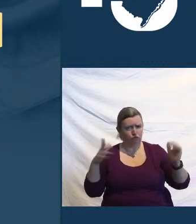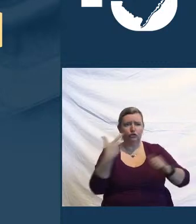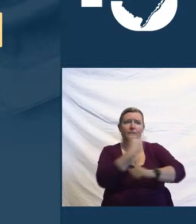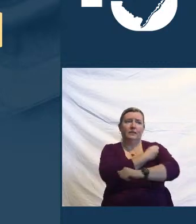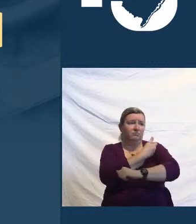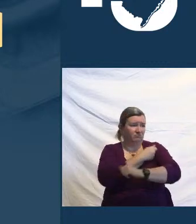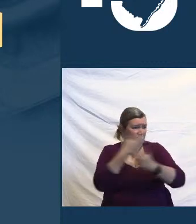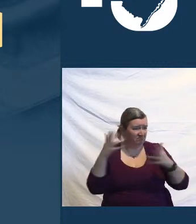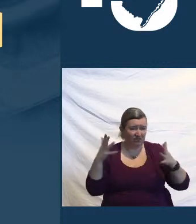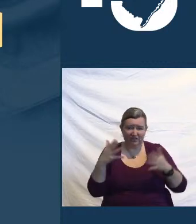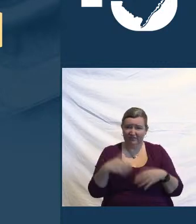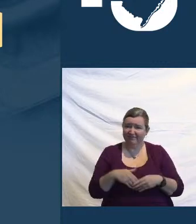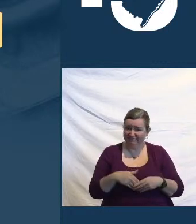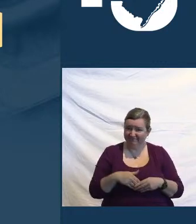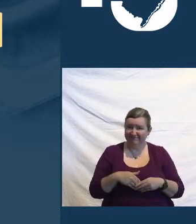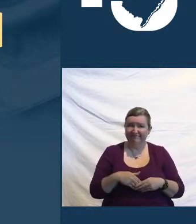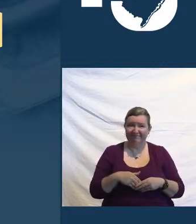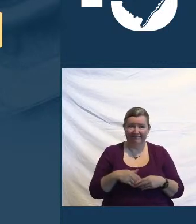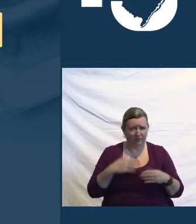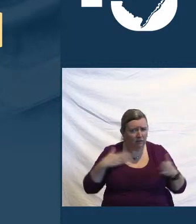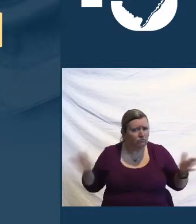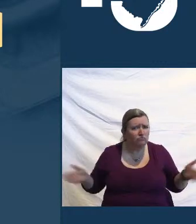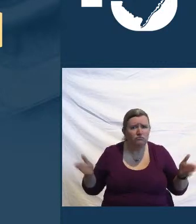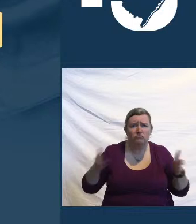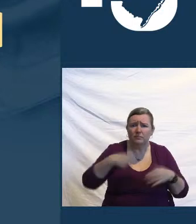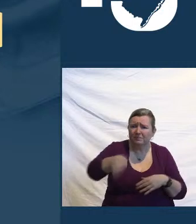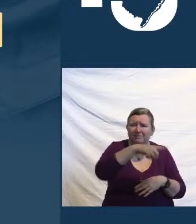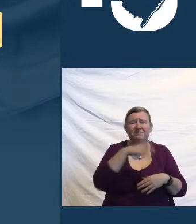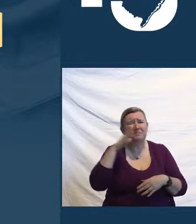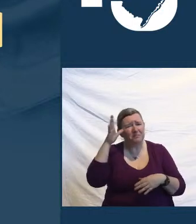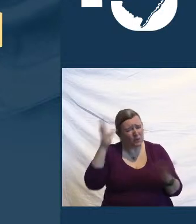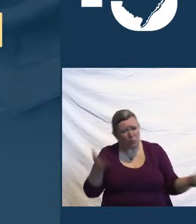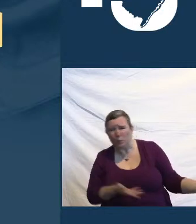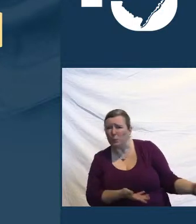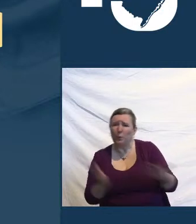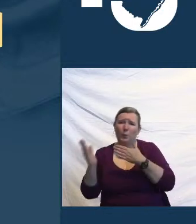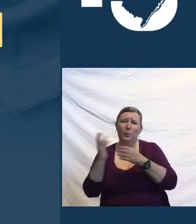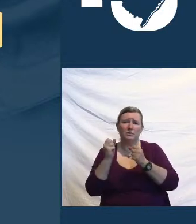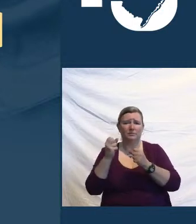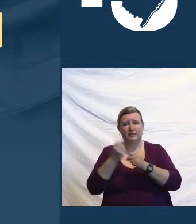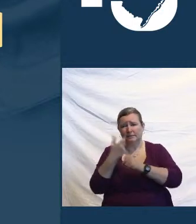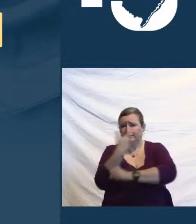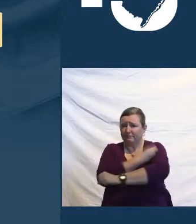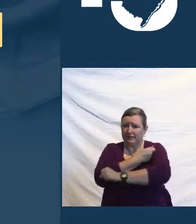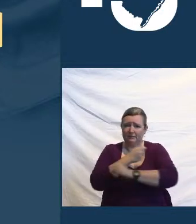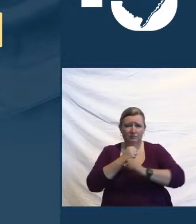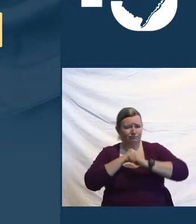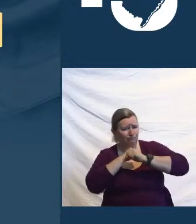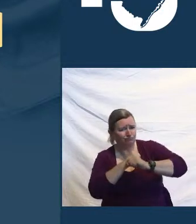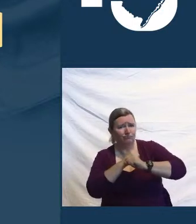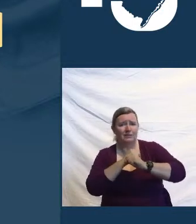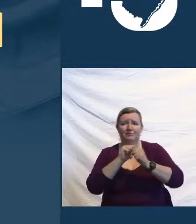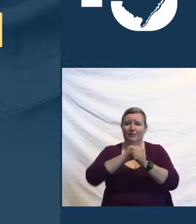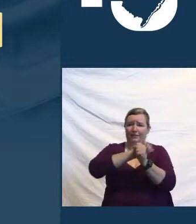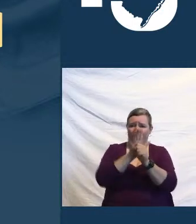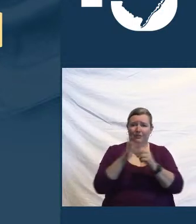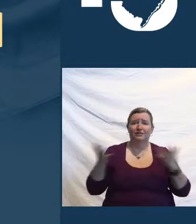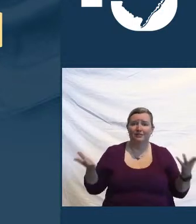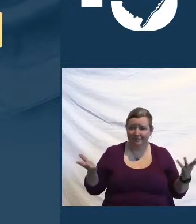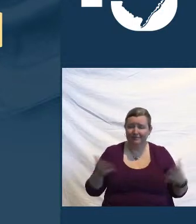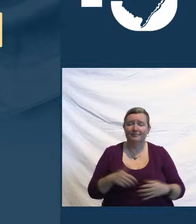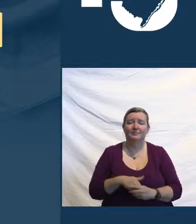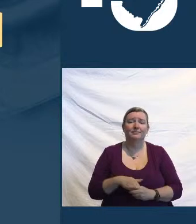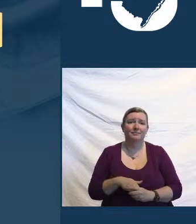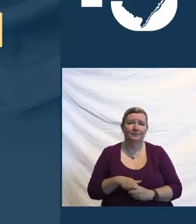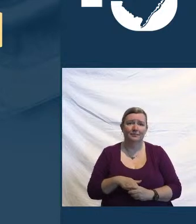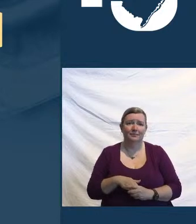all parents, we strongly encourage you to get your child vaccinated against COVID. When I look back at our announcement over the summer that our schools